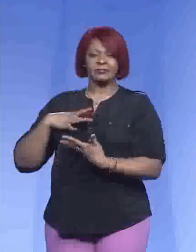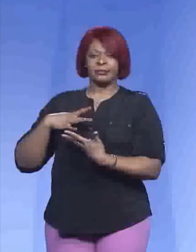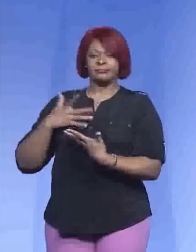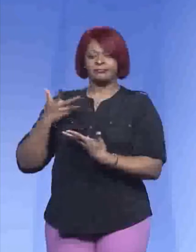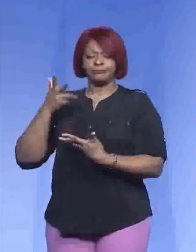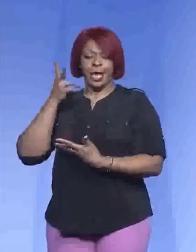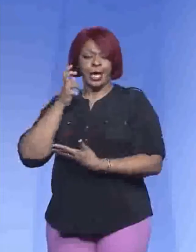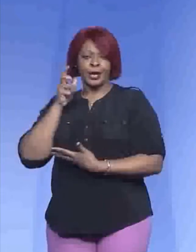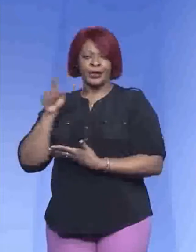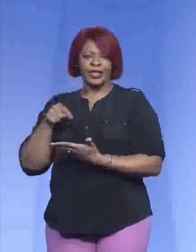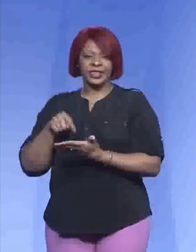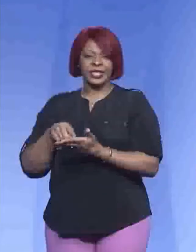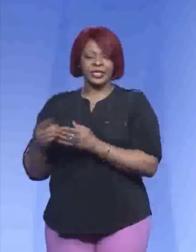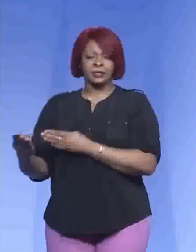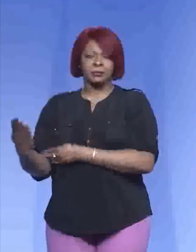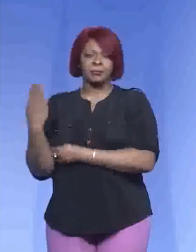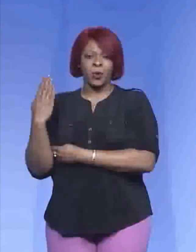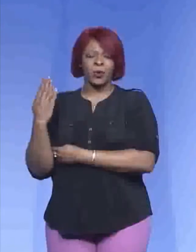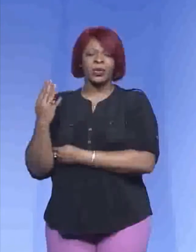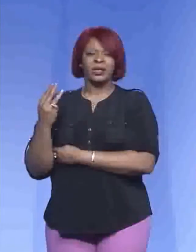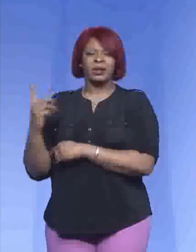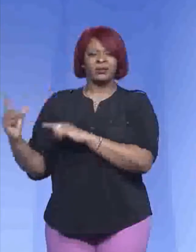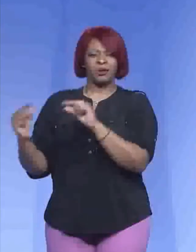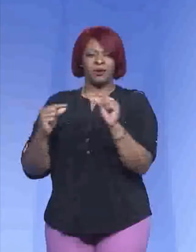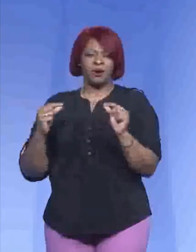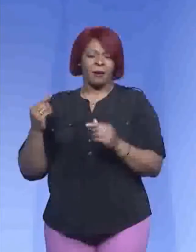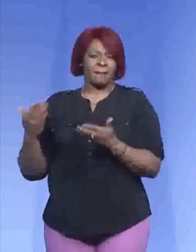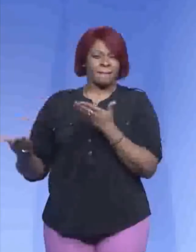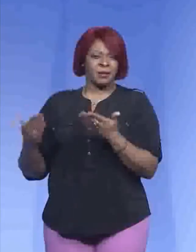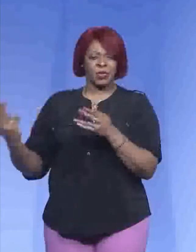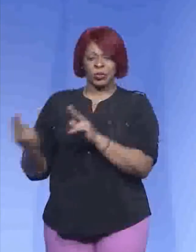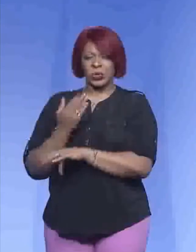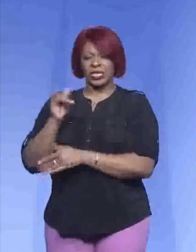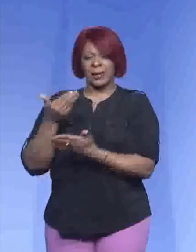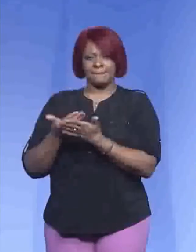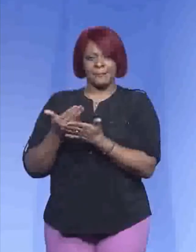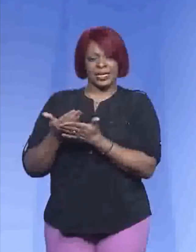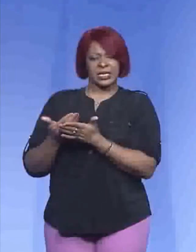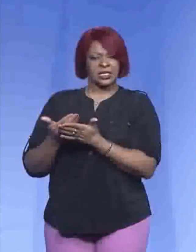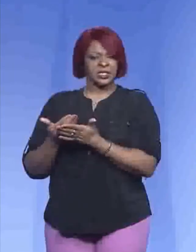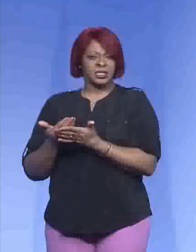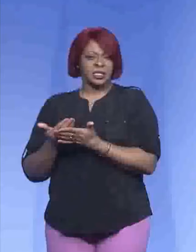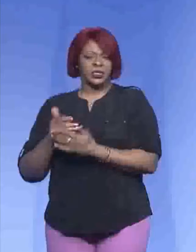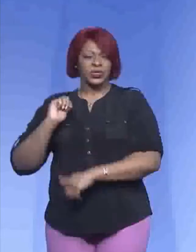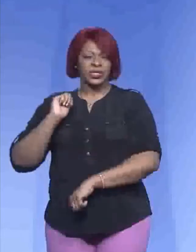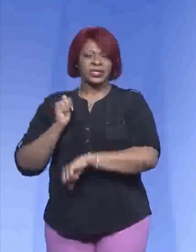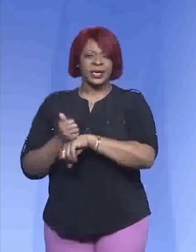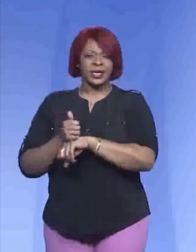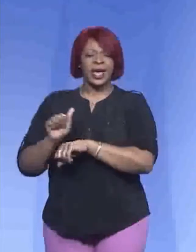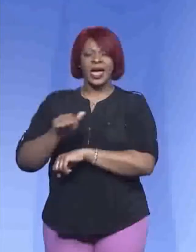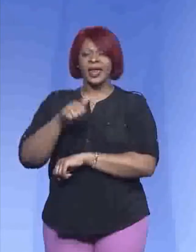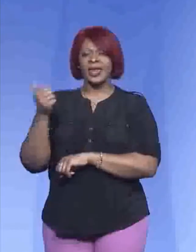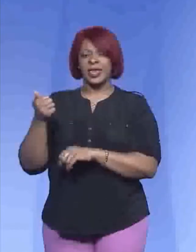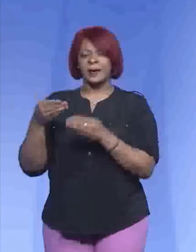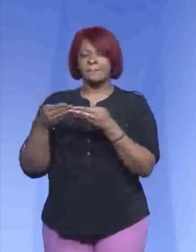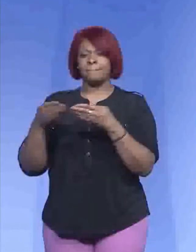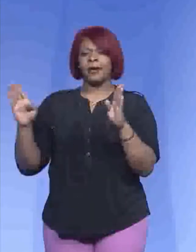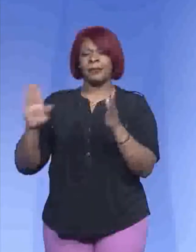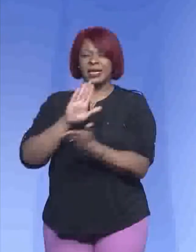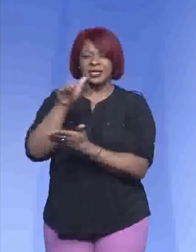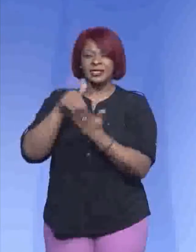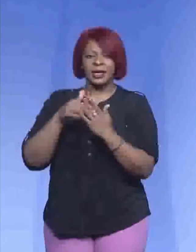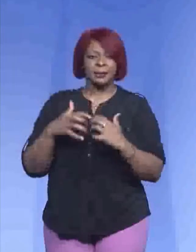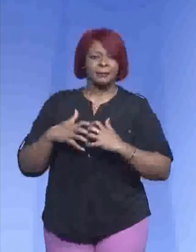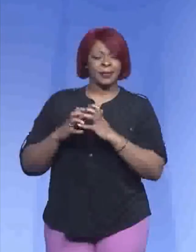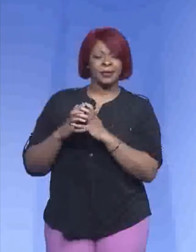this morning, there was talks about maybe using that money to set up another public vaccination site. Can you